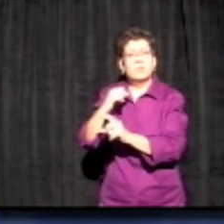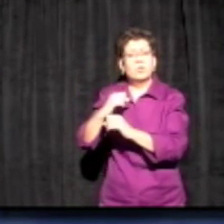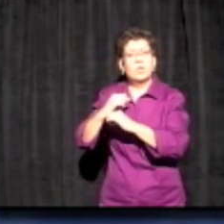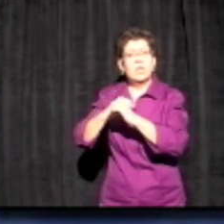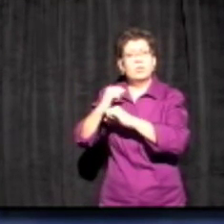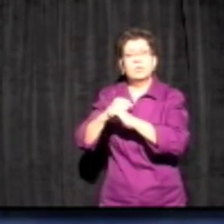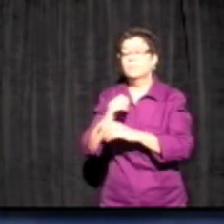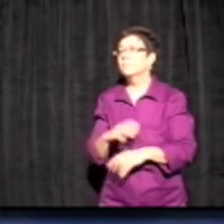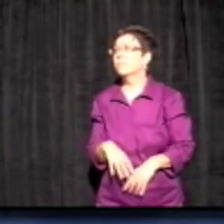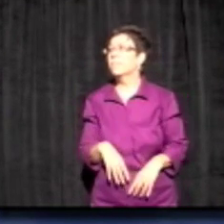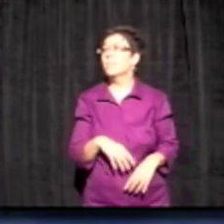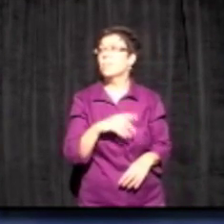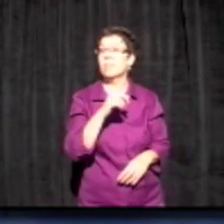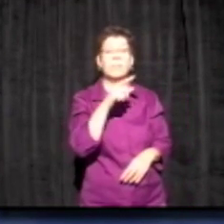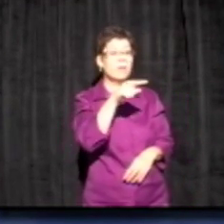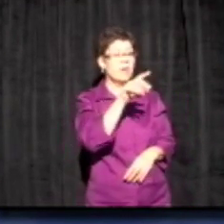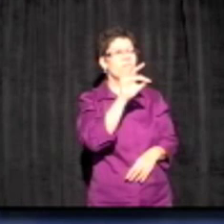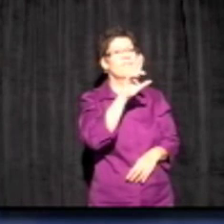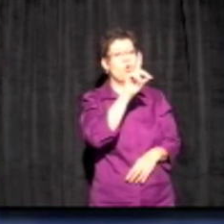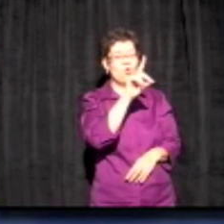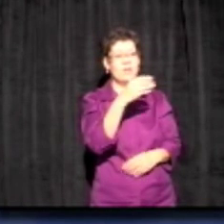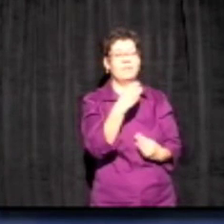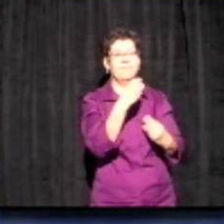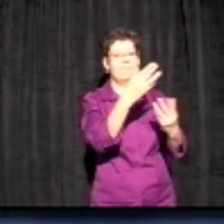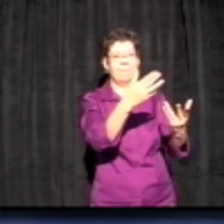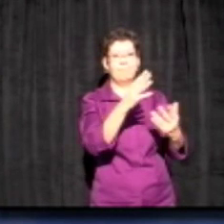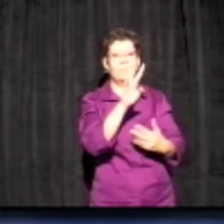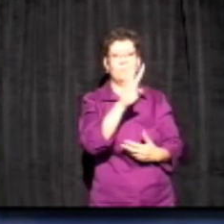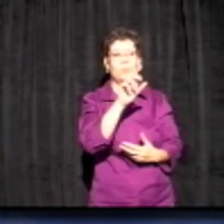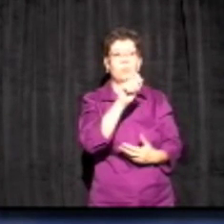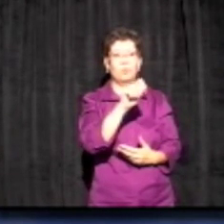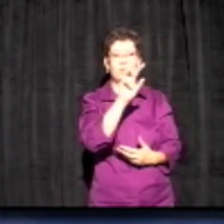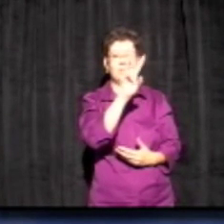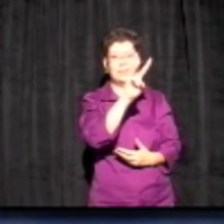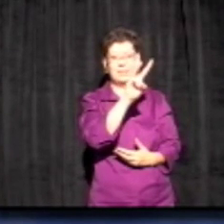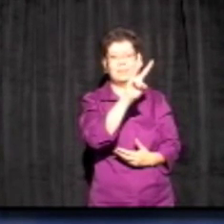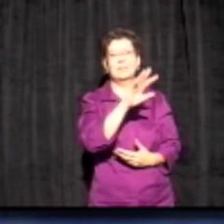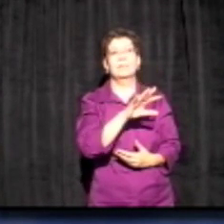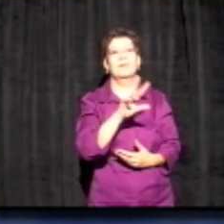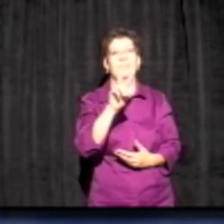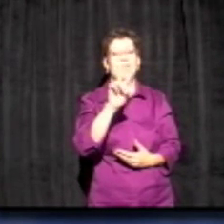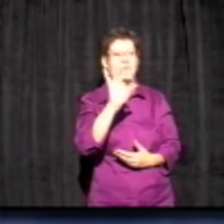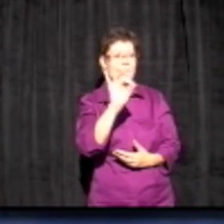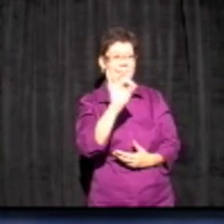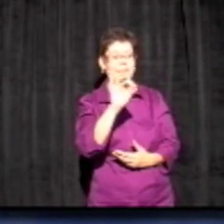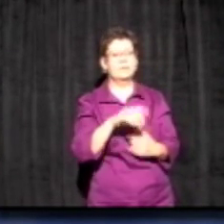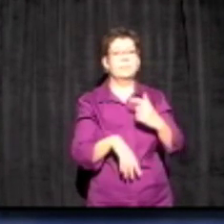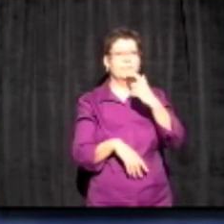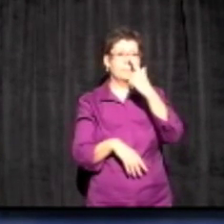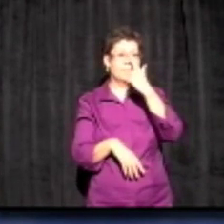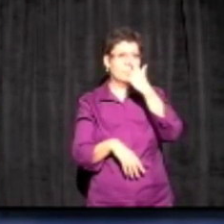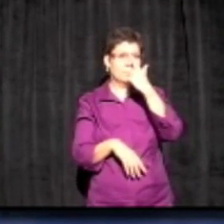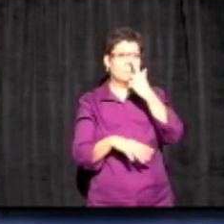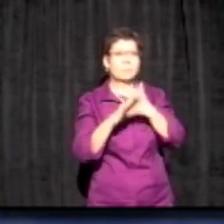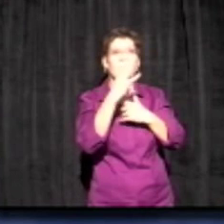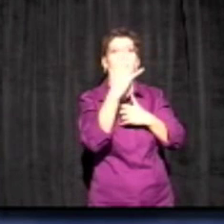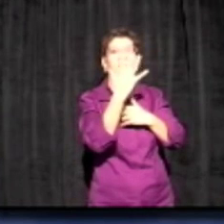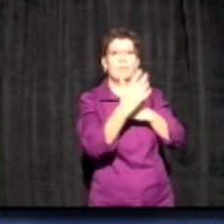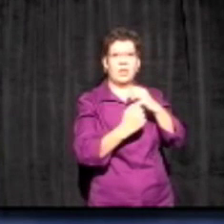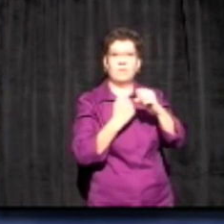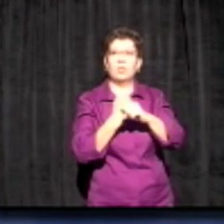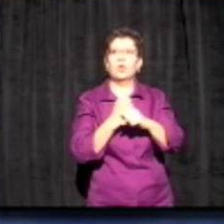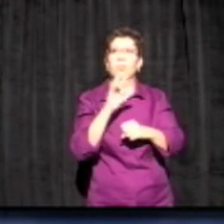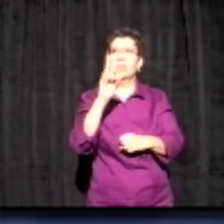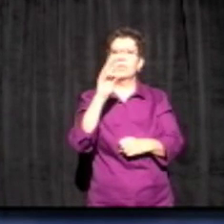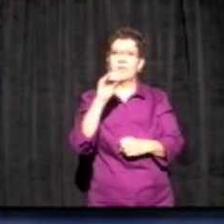powertrain is supplied by Ford Motor Company. It's the 4.6 liter V8, and it's a 5-year,